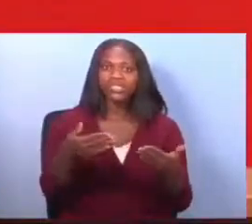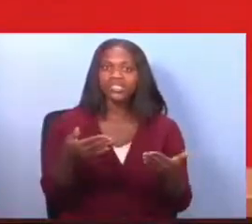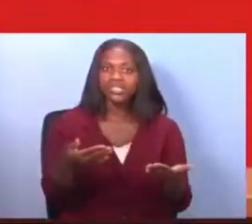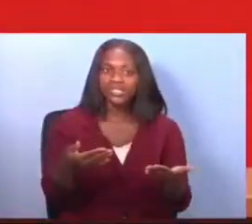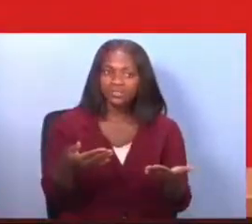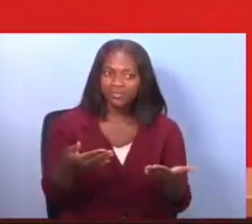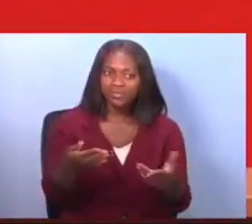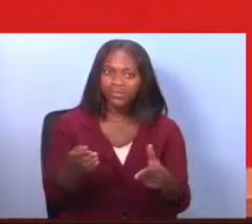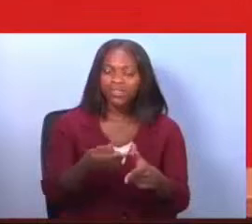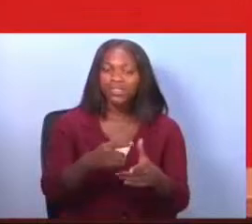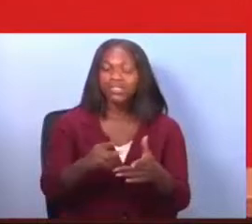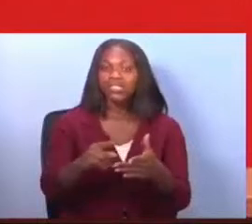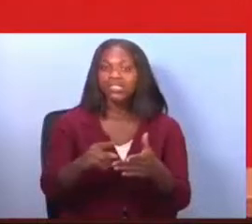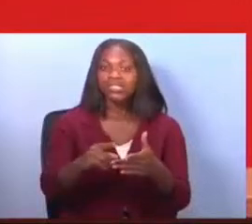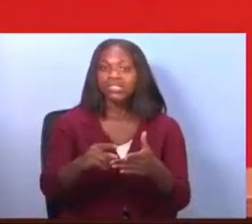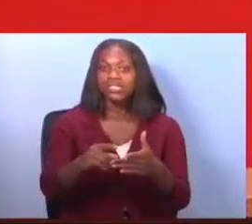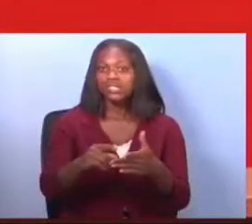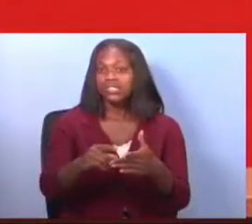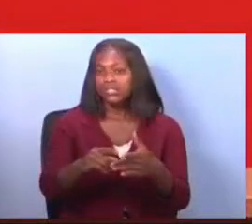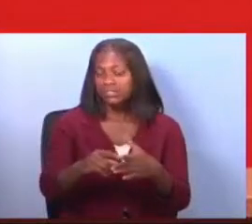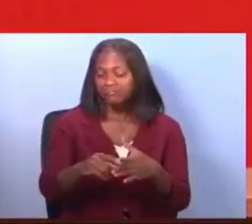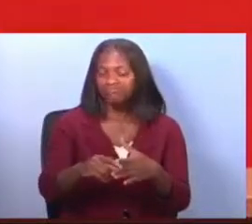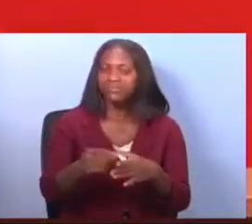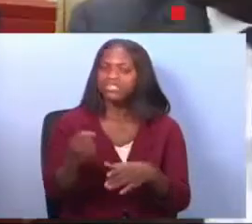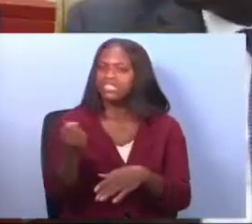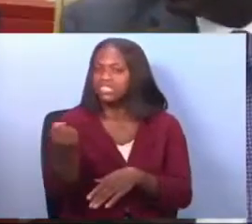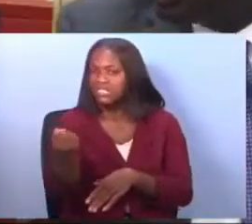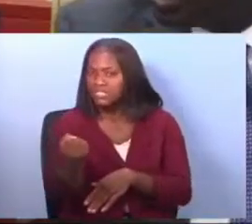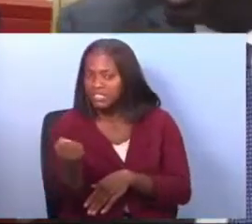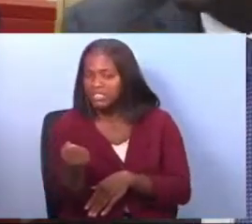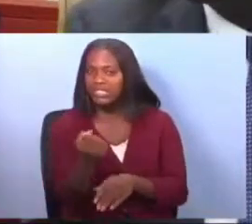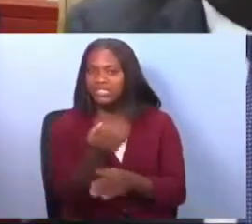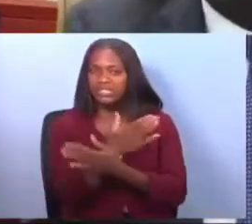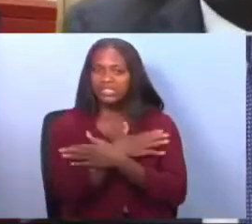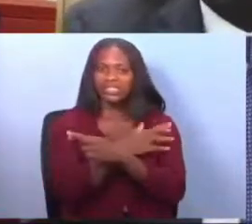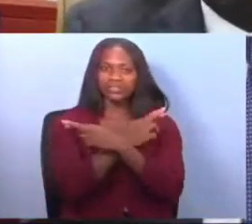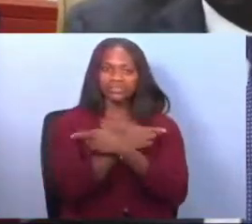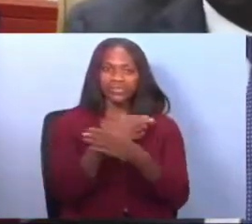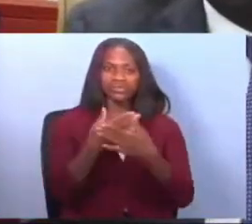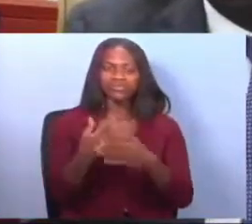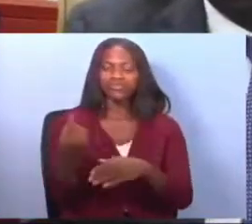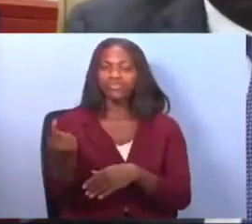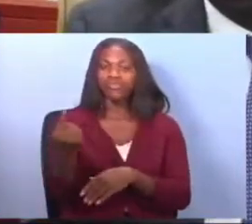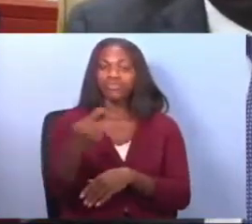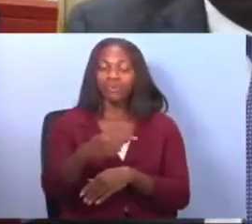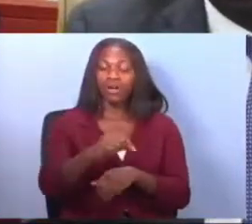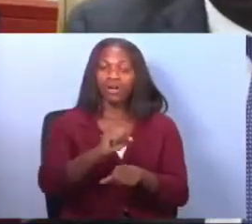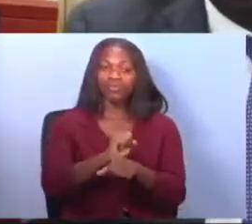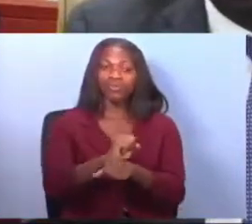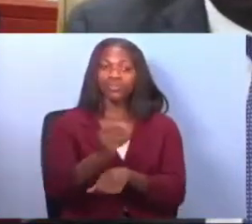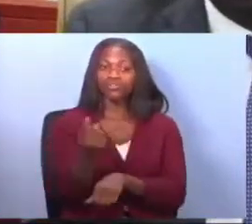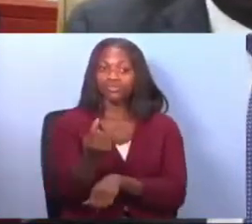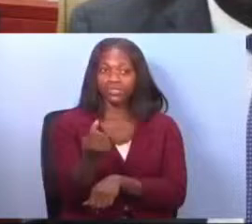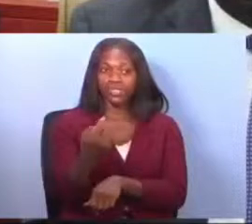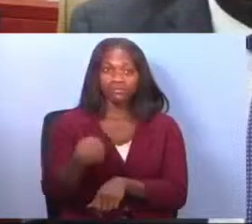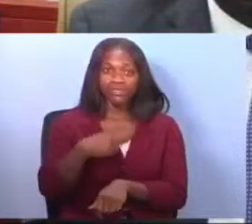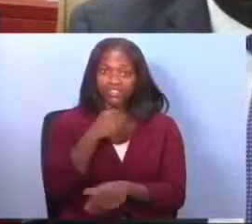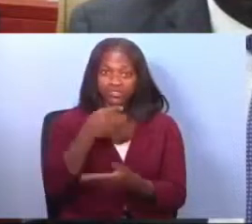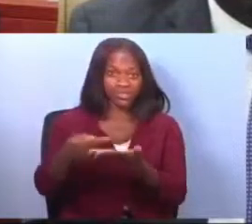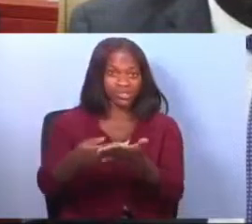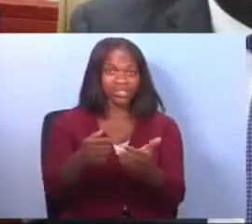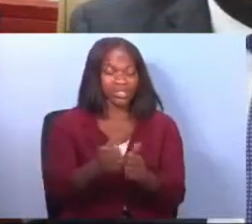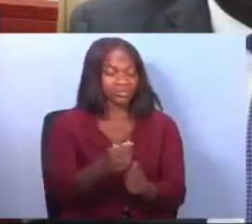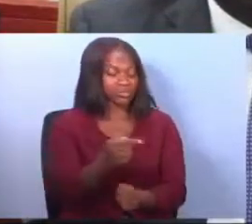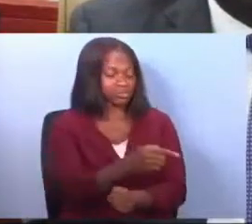weekend to also, the rest before they come back on Tuesday. But I didn't discuss that with my colleague,